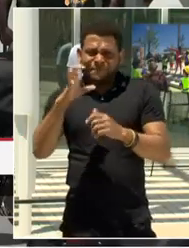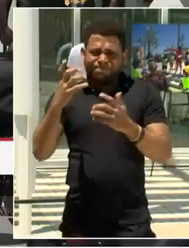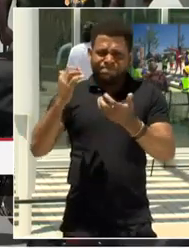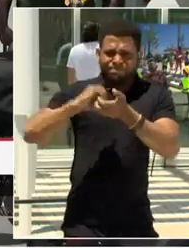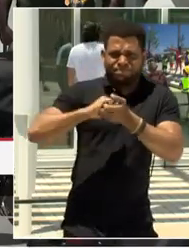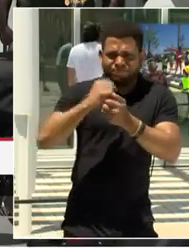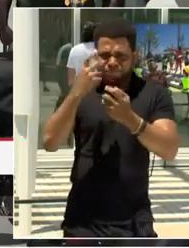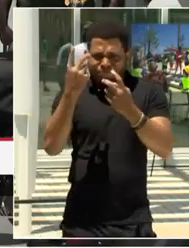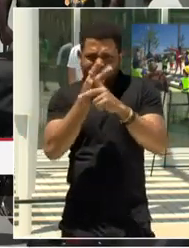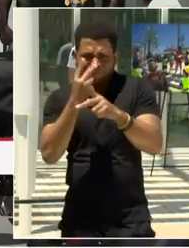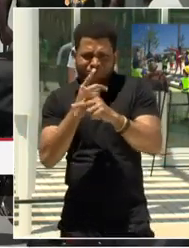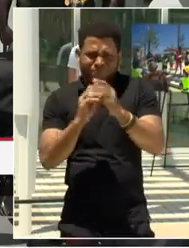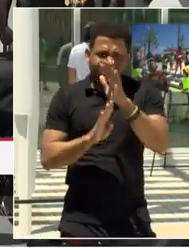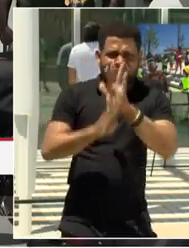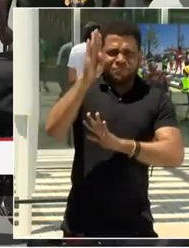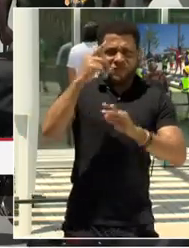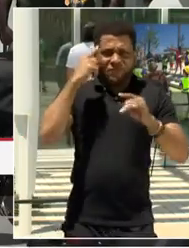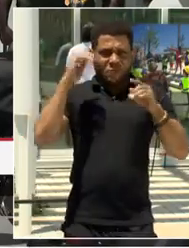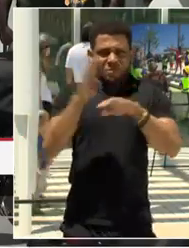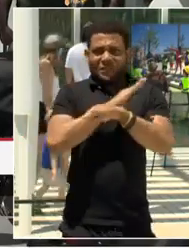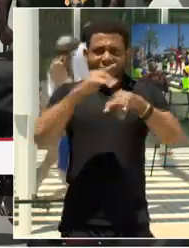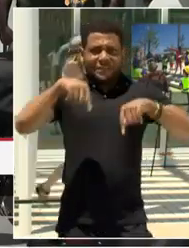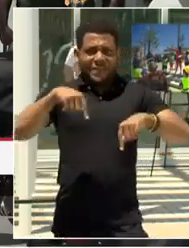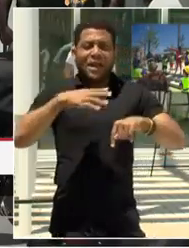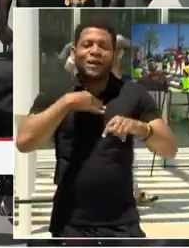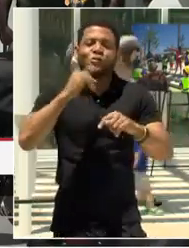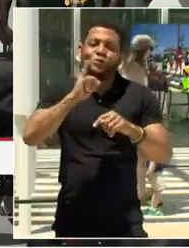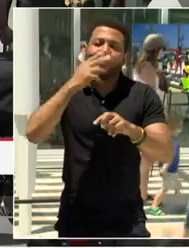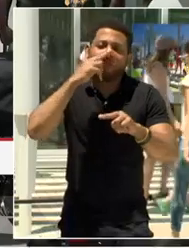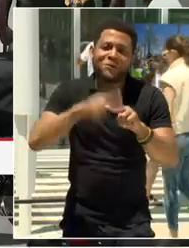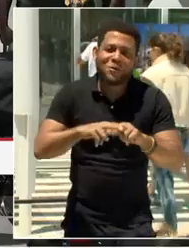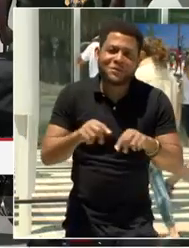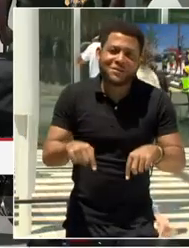fun. So with that, Deputy Mayor Albert.